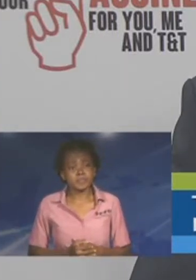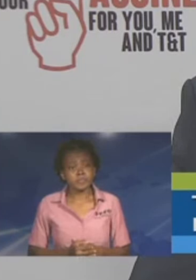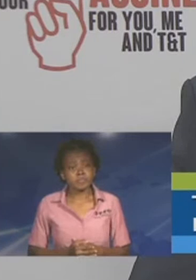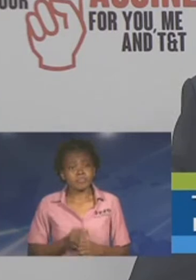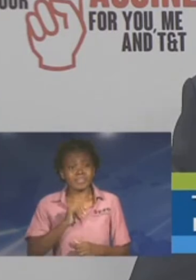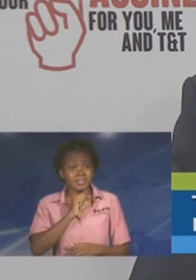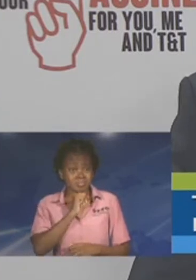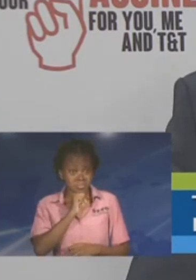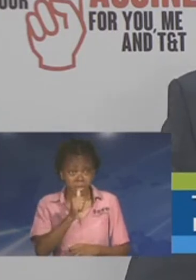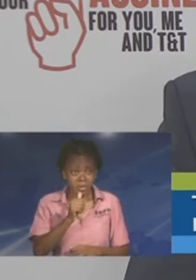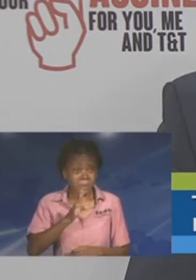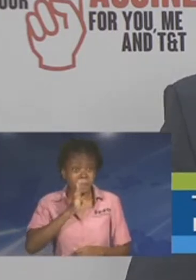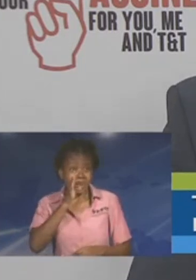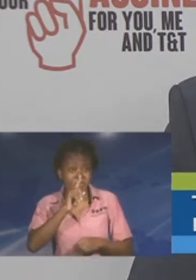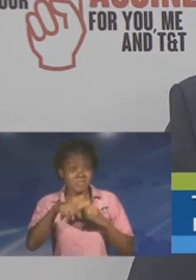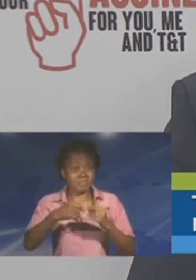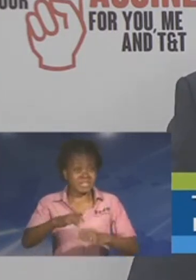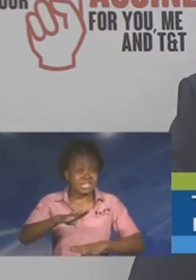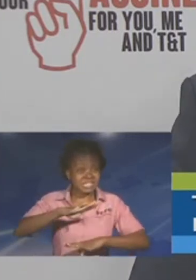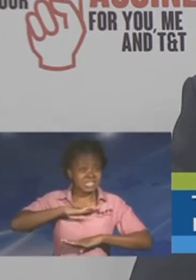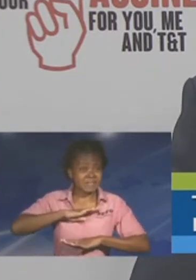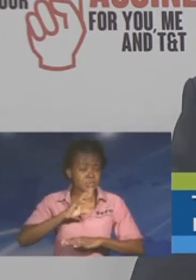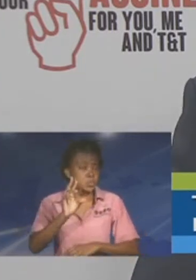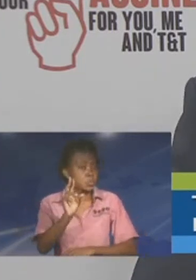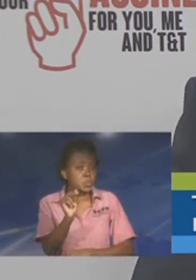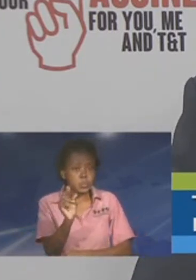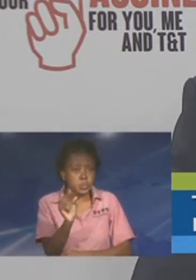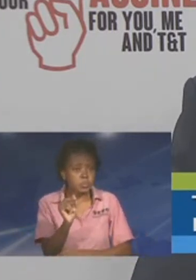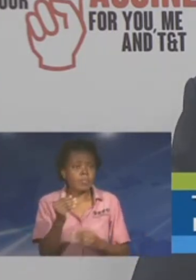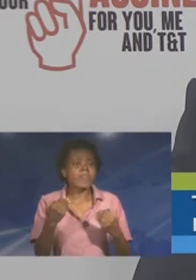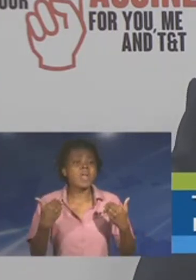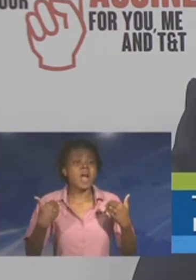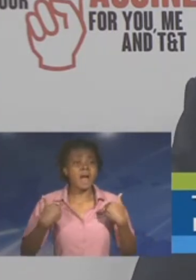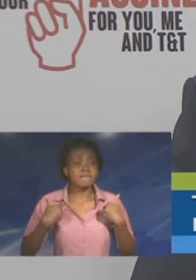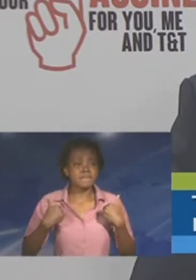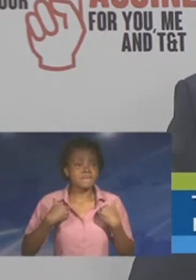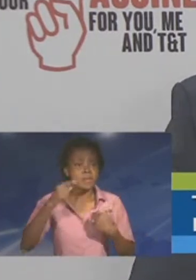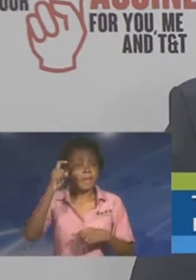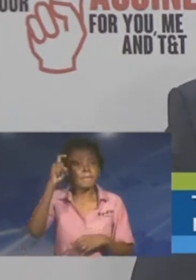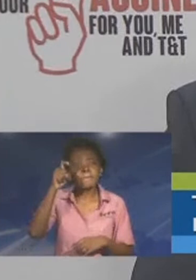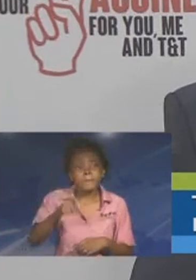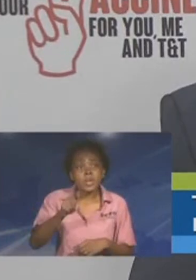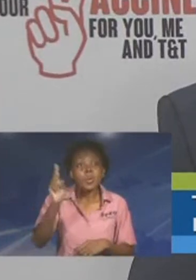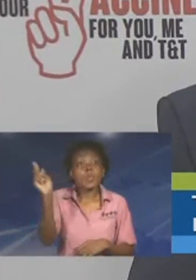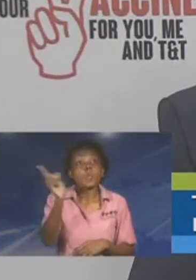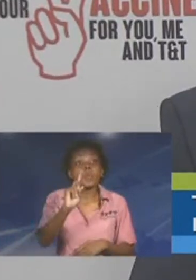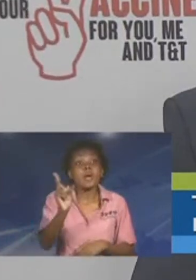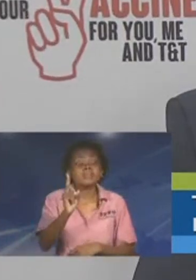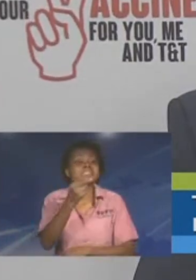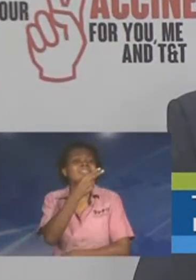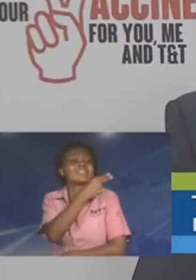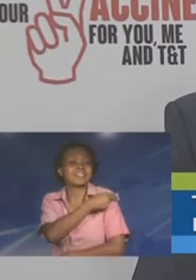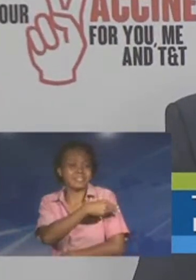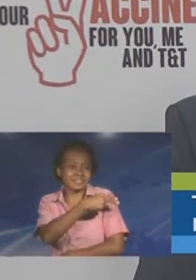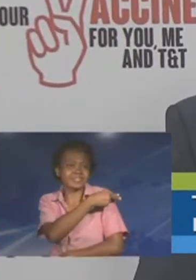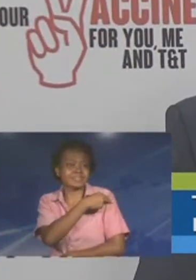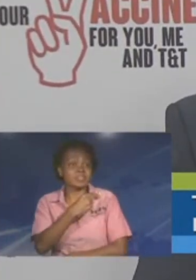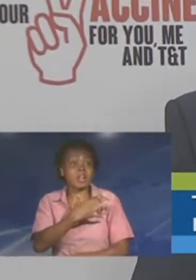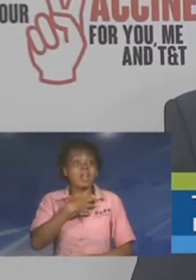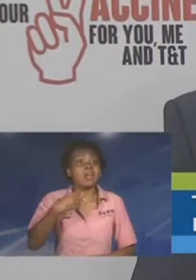at the facilities. They are mandatory at healthcare facilities. So nothing has changed from Saturday to